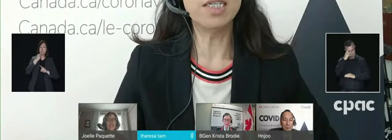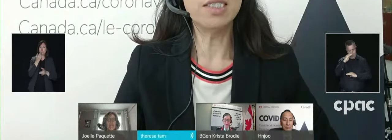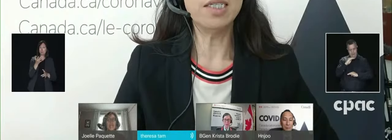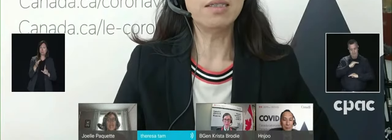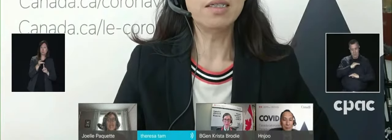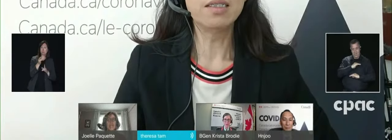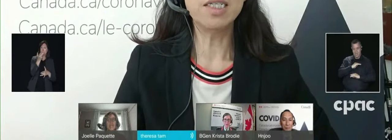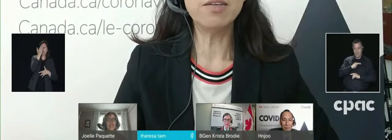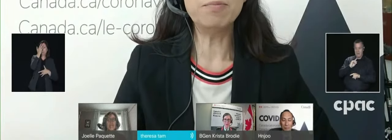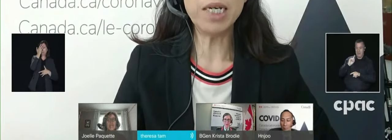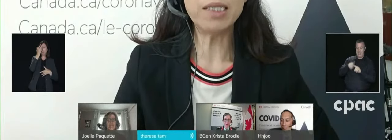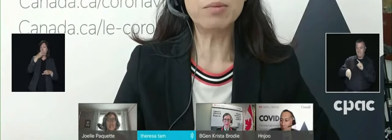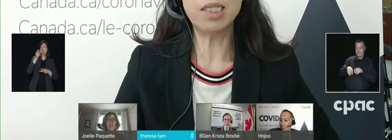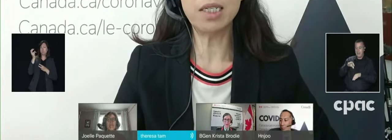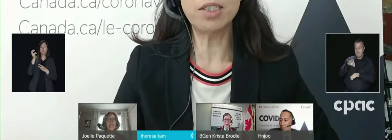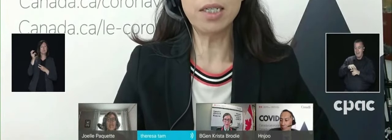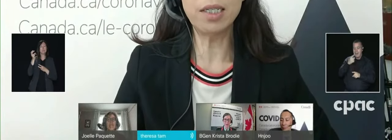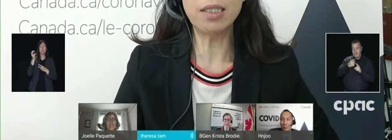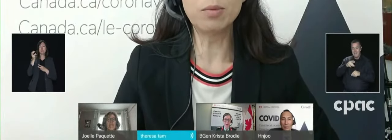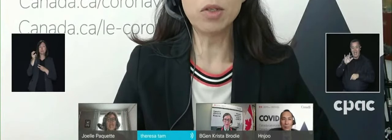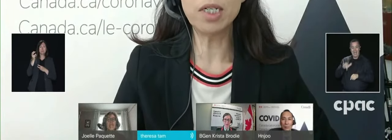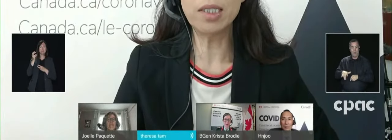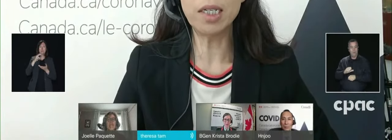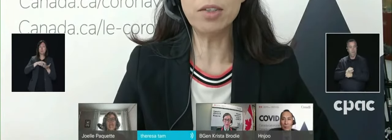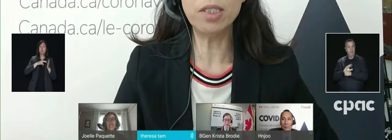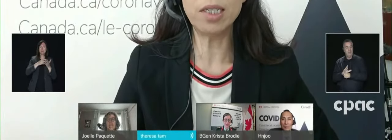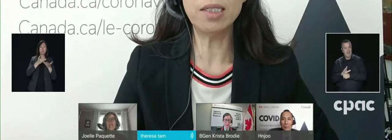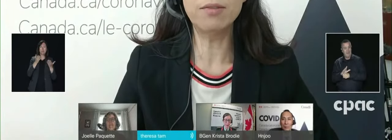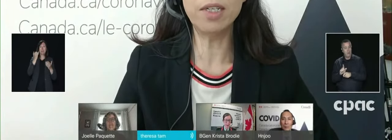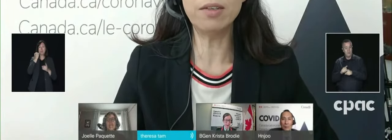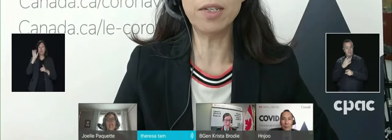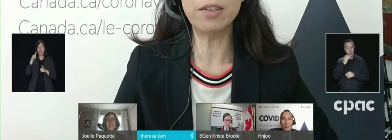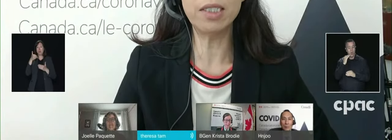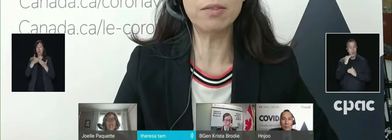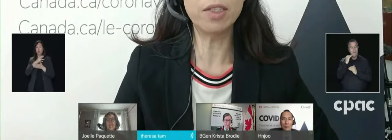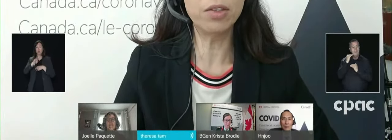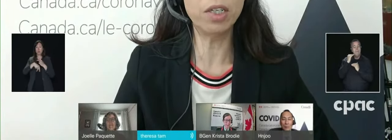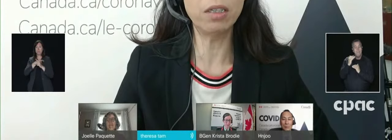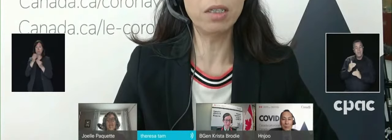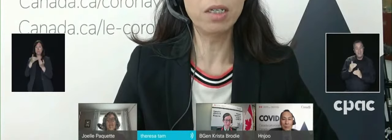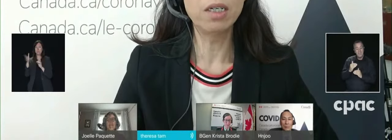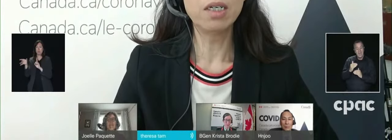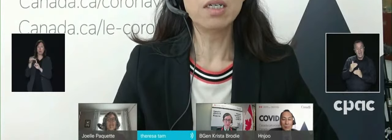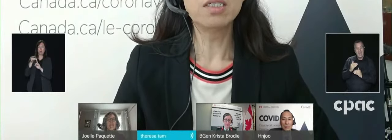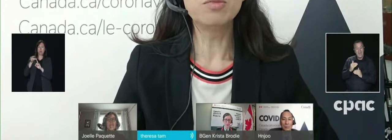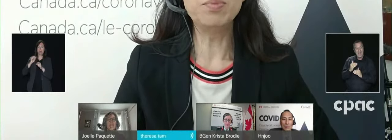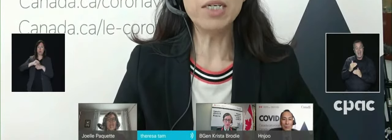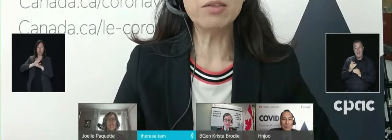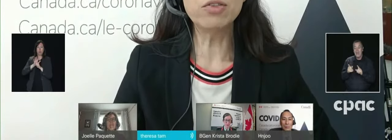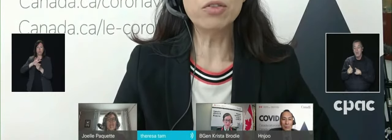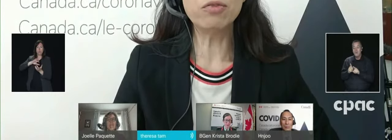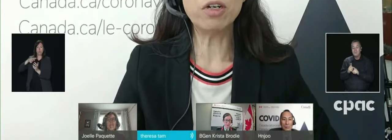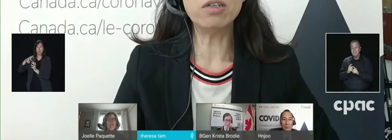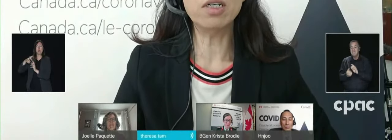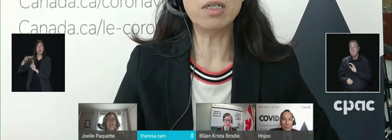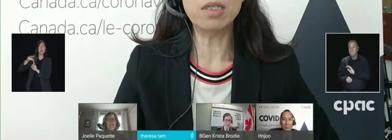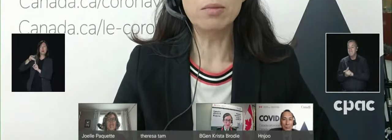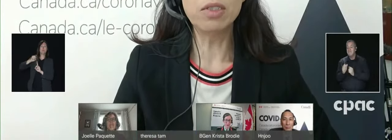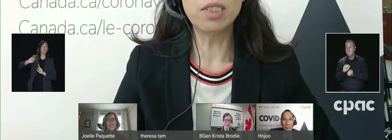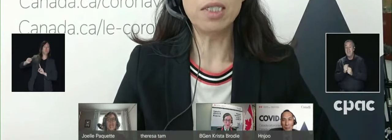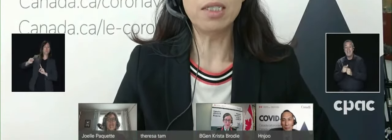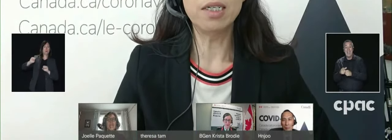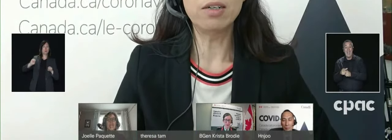to COVID-19, to give better protection against more contagious and severe variants of concern, to build